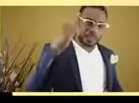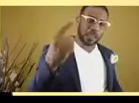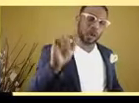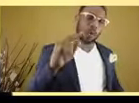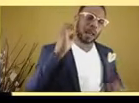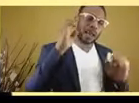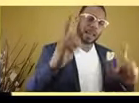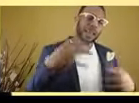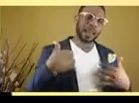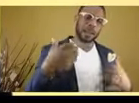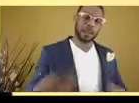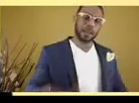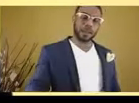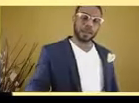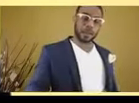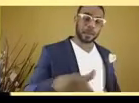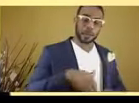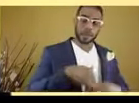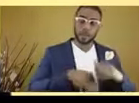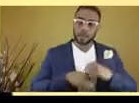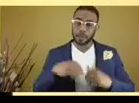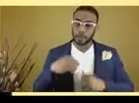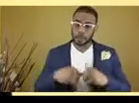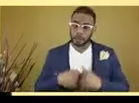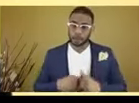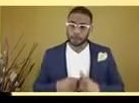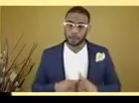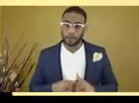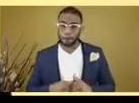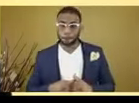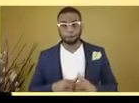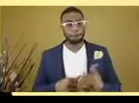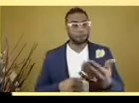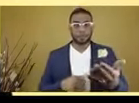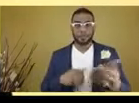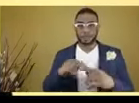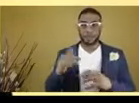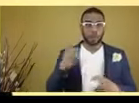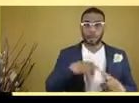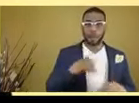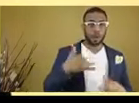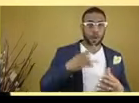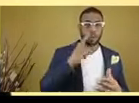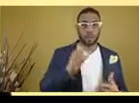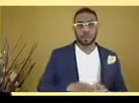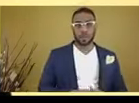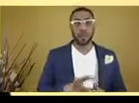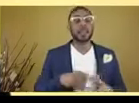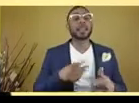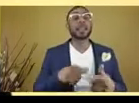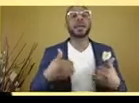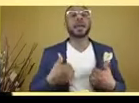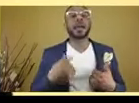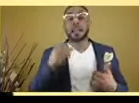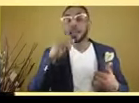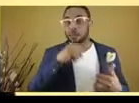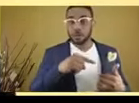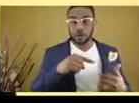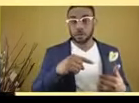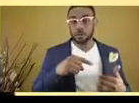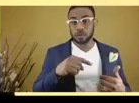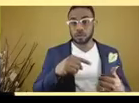education, healthcare, and infrastructure. We cannot just go back to what was. And then we had this false moral narrative of